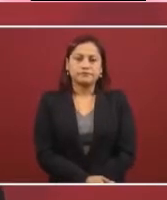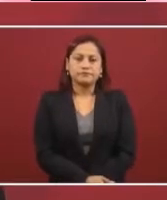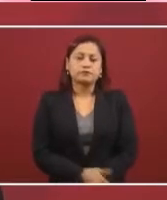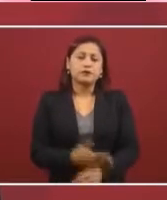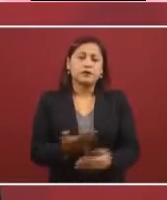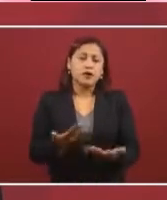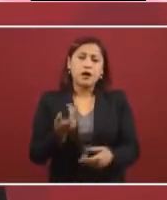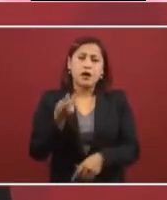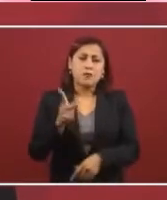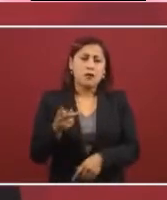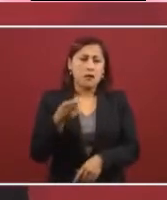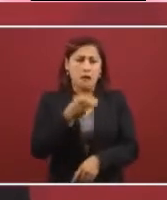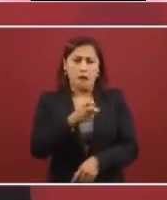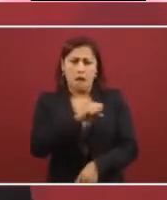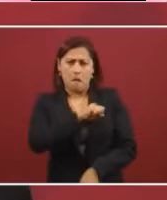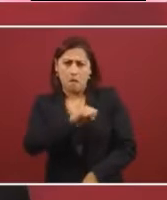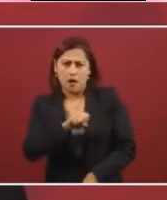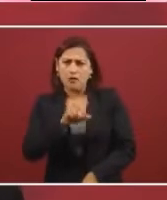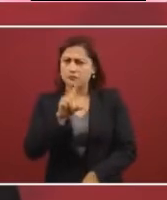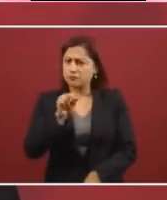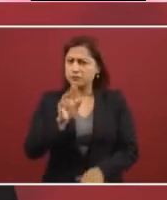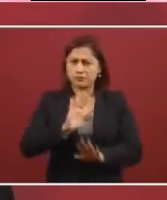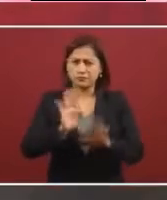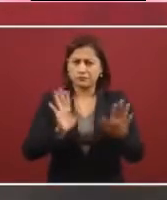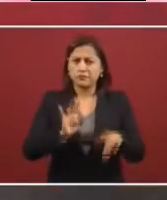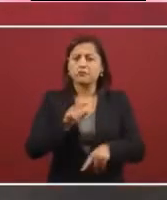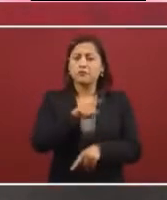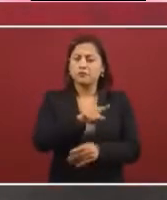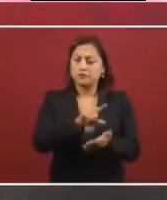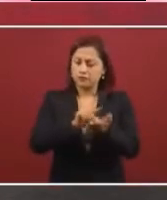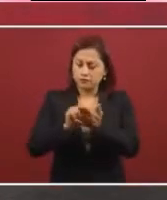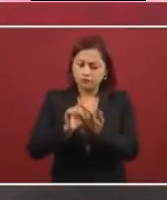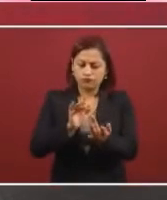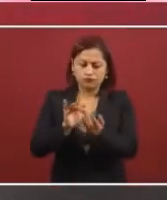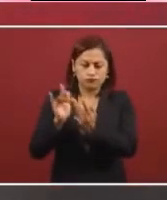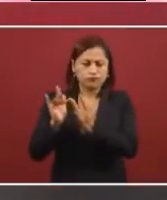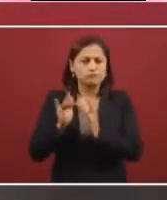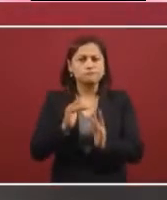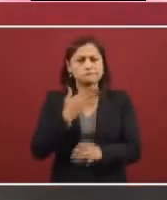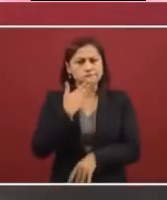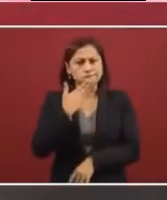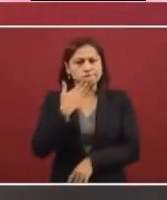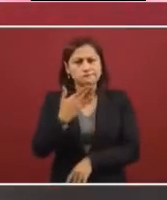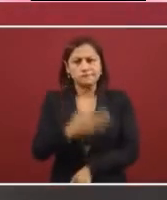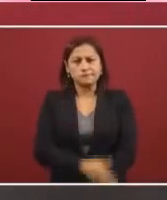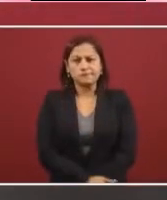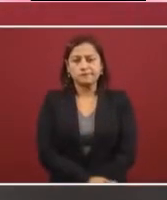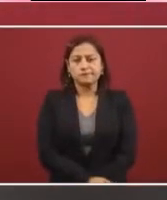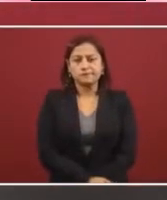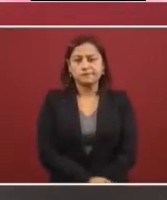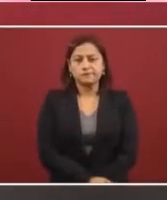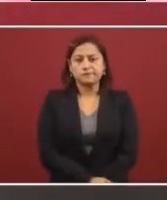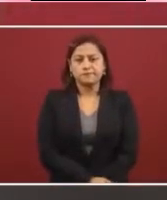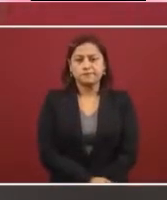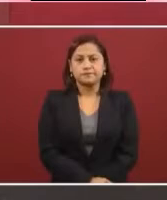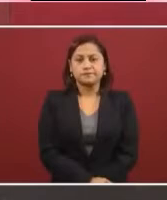In any case, still I think they're called the holy webs. Pero, however,